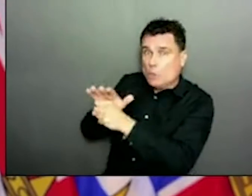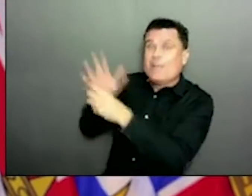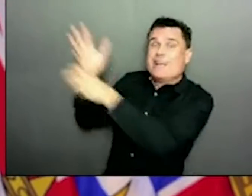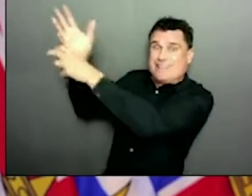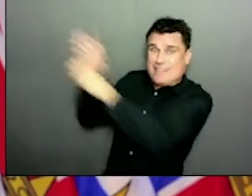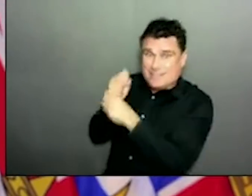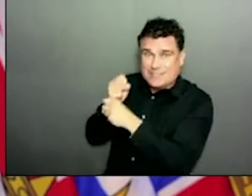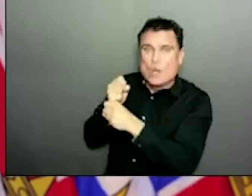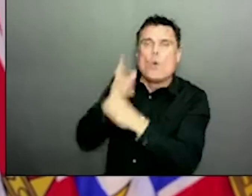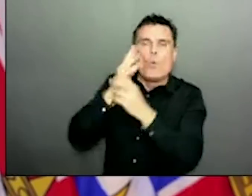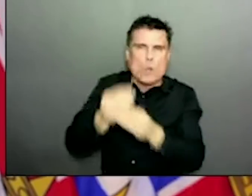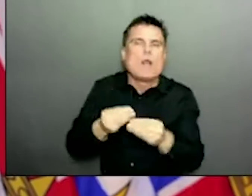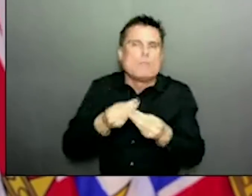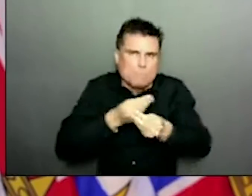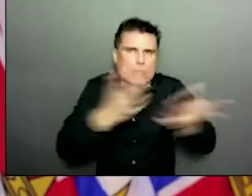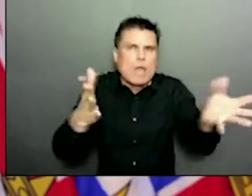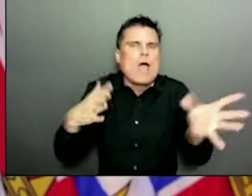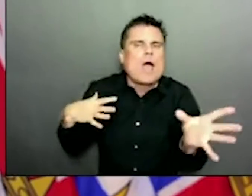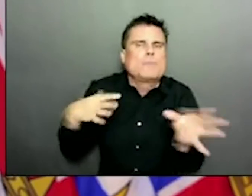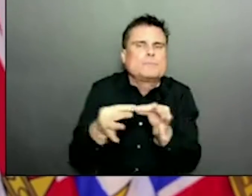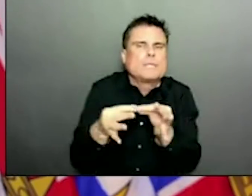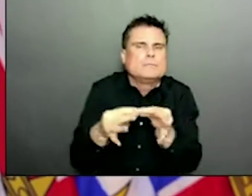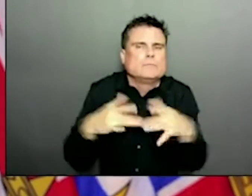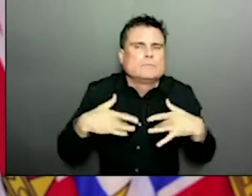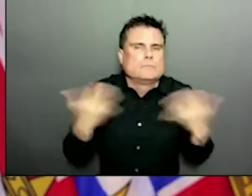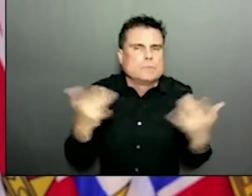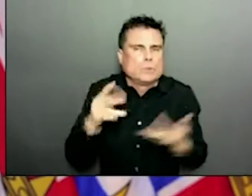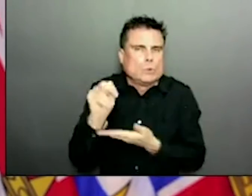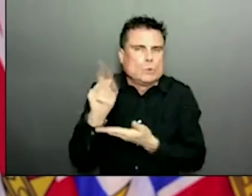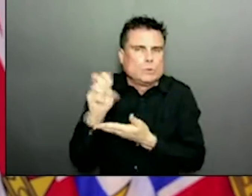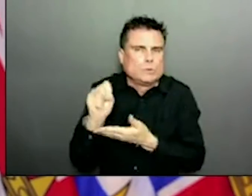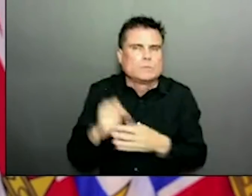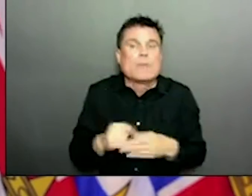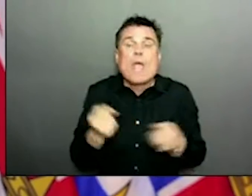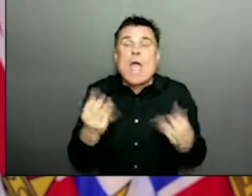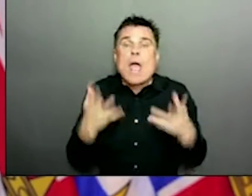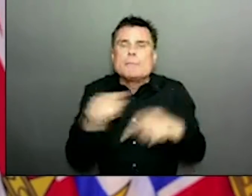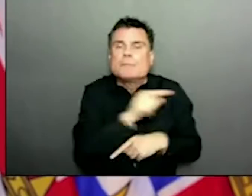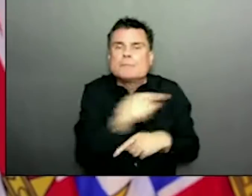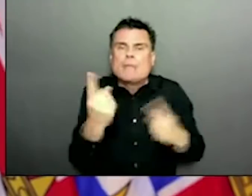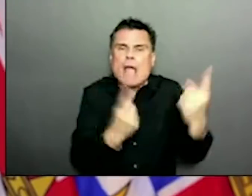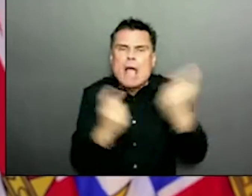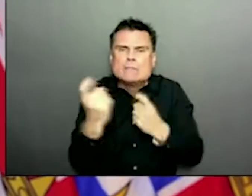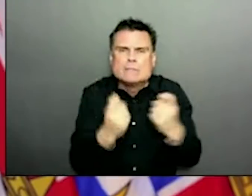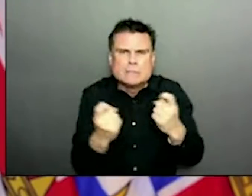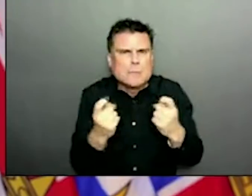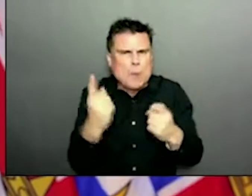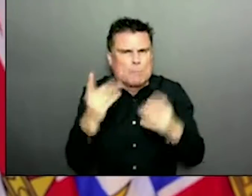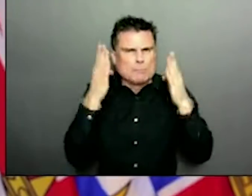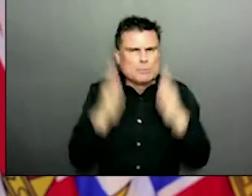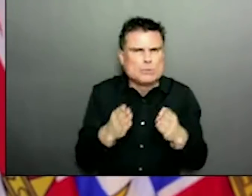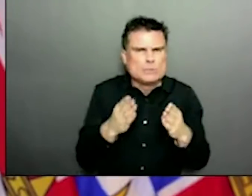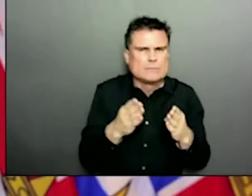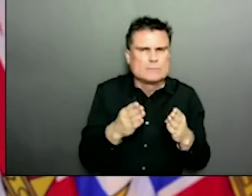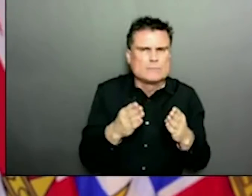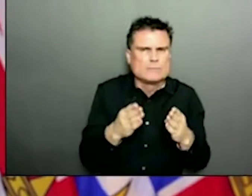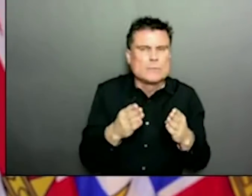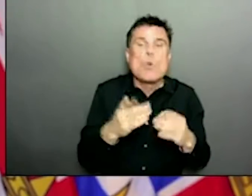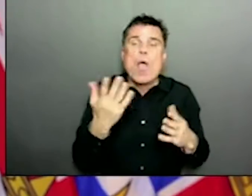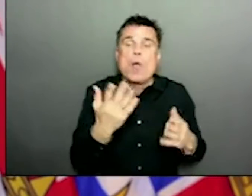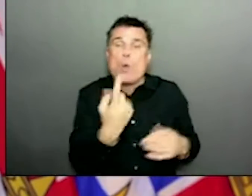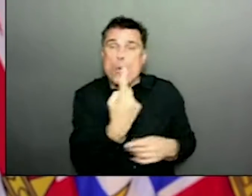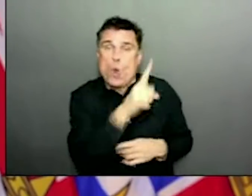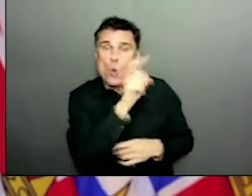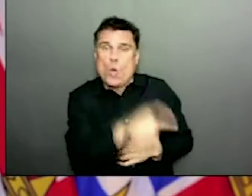of questions about the vaccine, but one of them that I've received from a lot of people is why the vaccine is not recommended for people who are